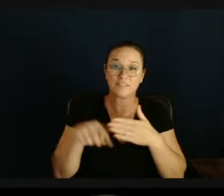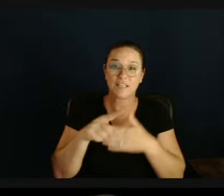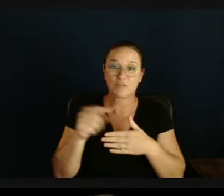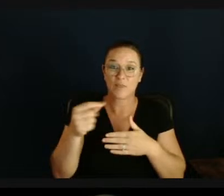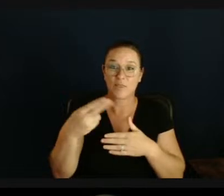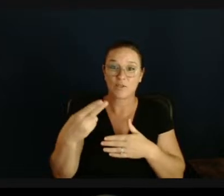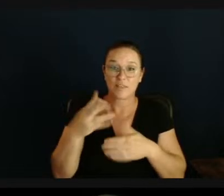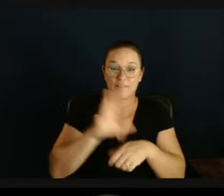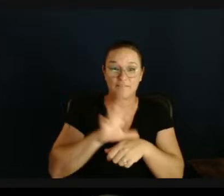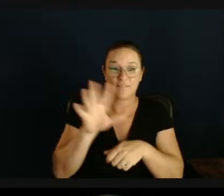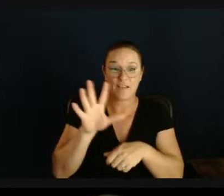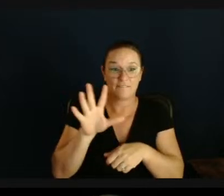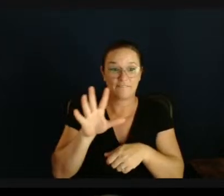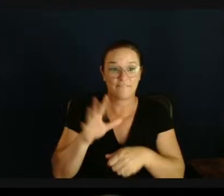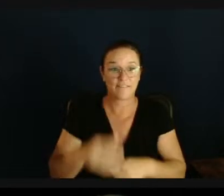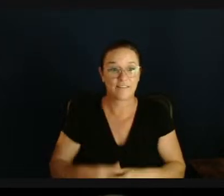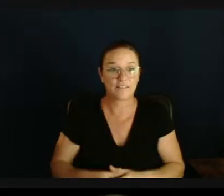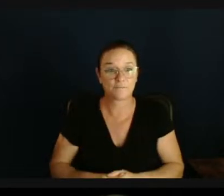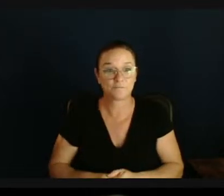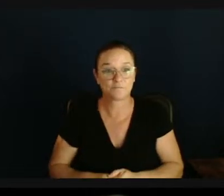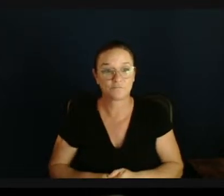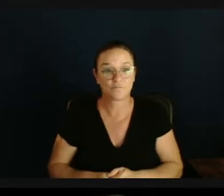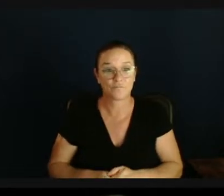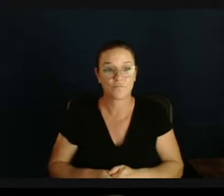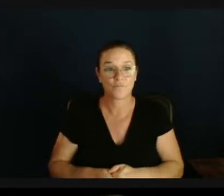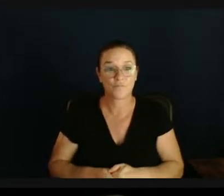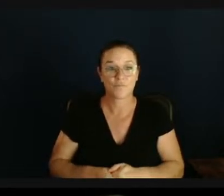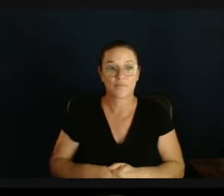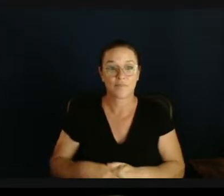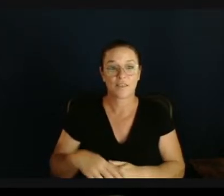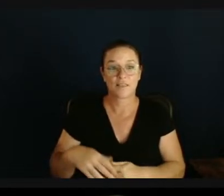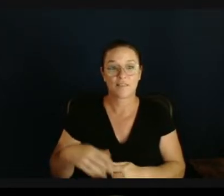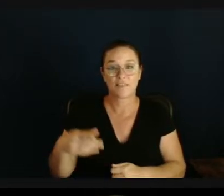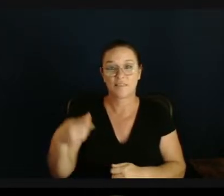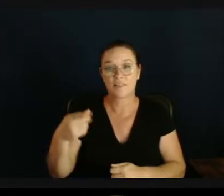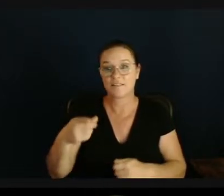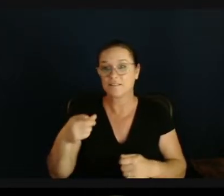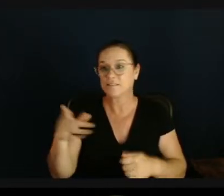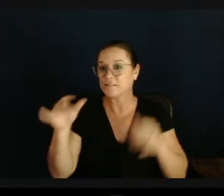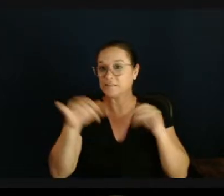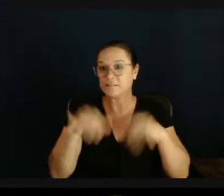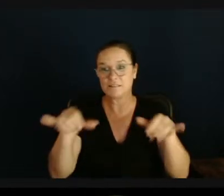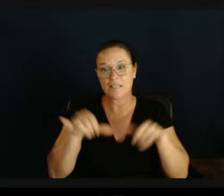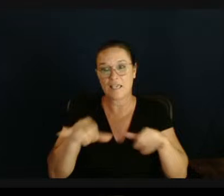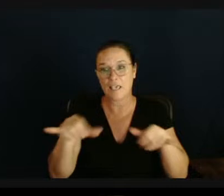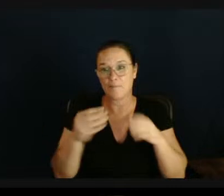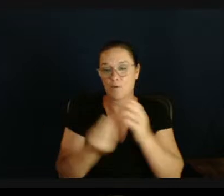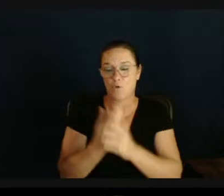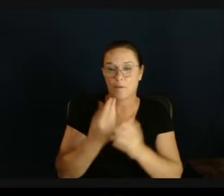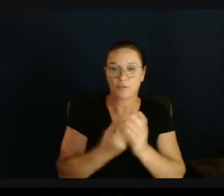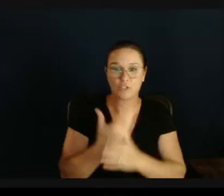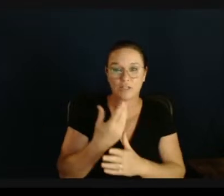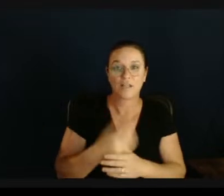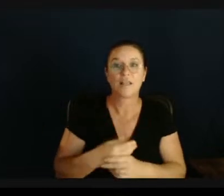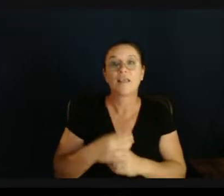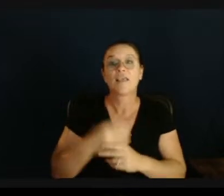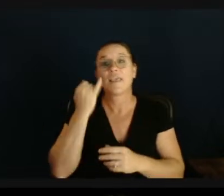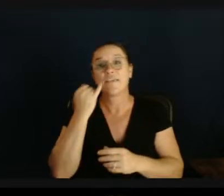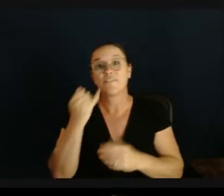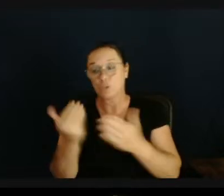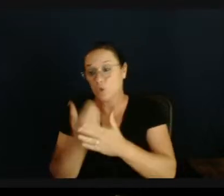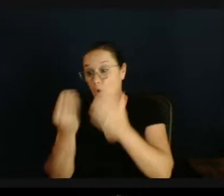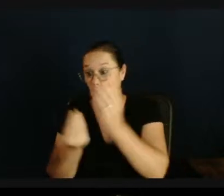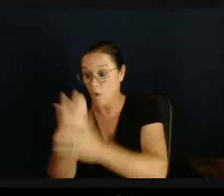So I'll clarify, right? Like, so this is all the same. It's still eruption still, or this is just the newest episode. If there's a new eruption, that would mean a different hole somewhere else. It would definitely